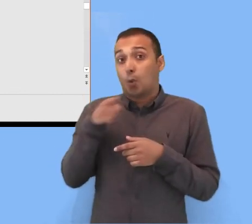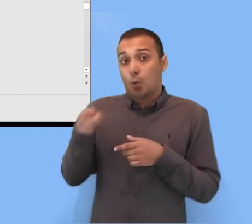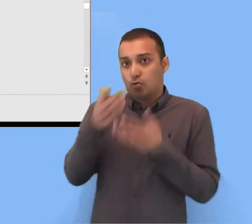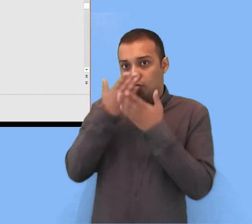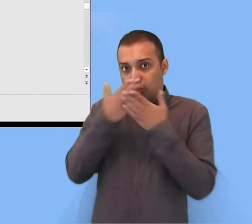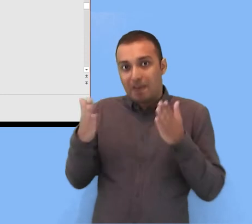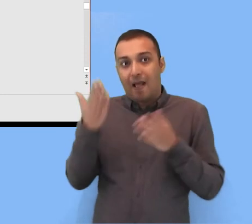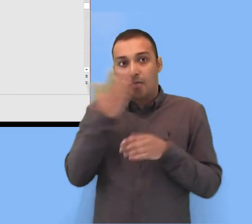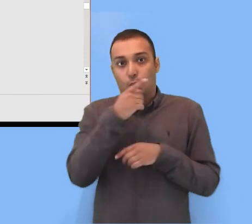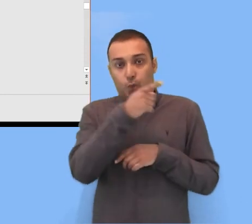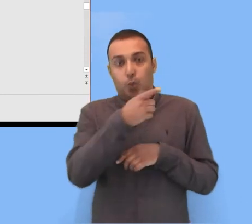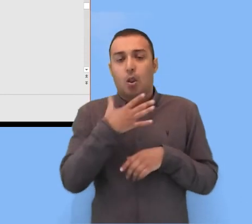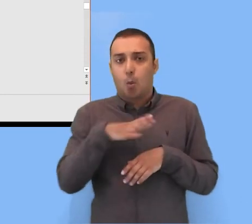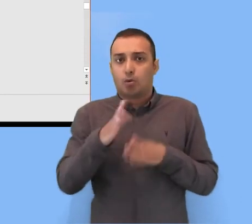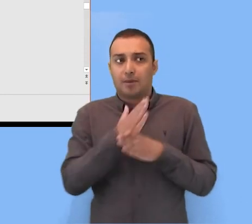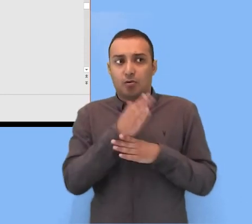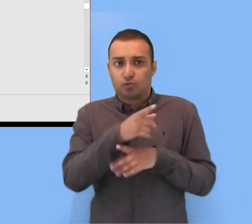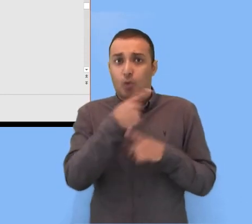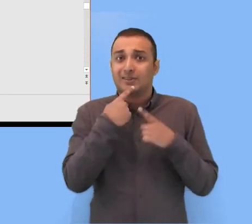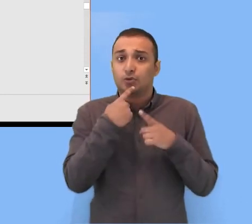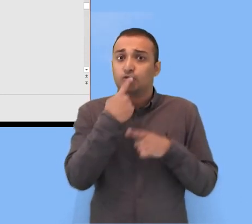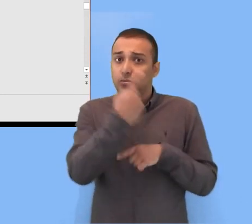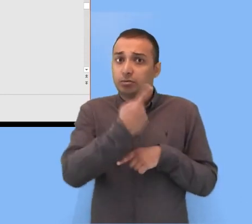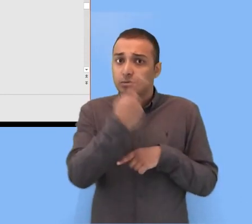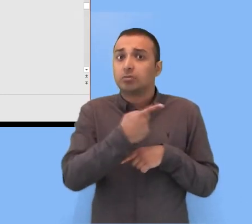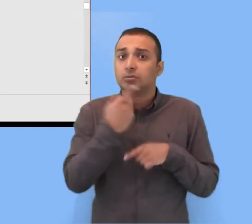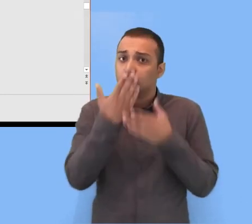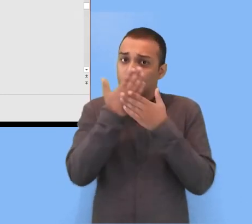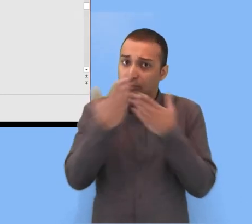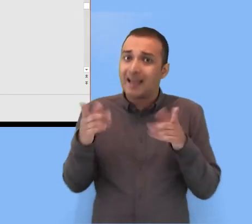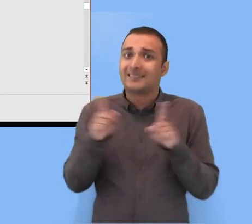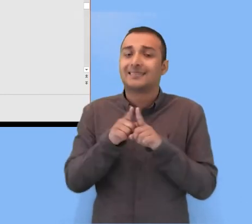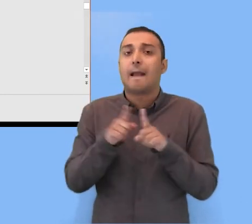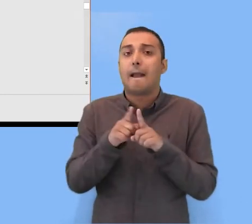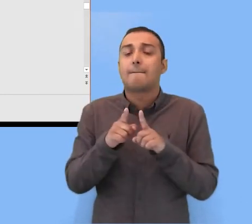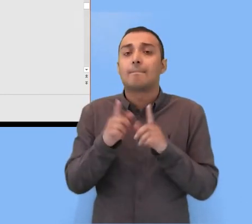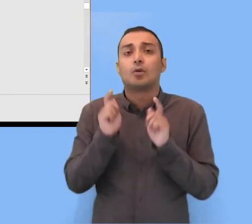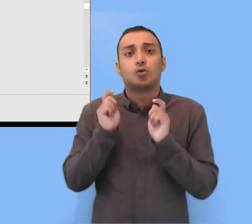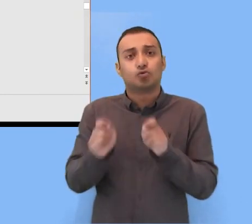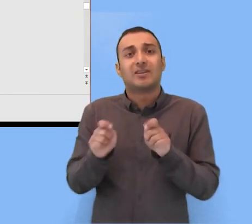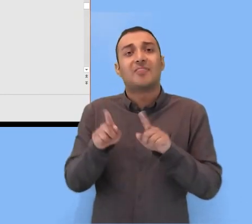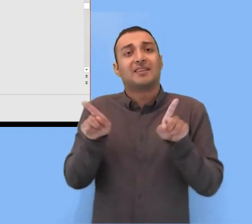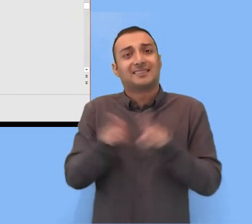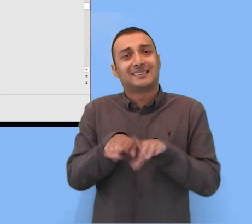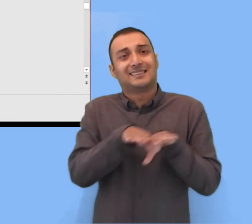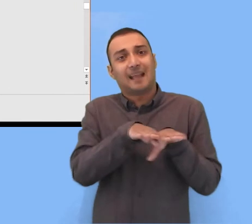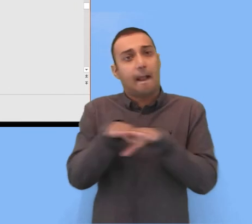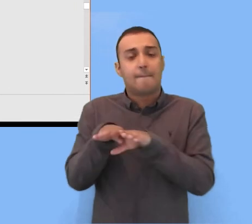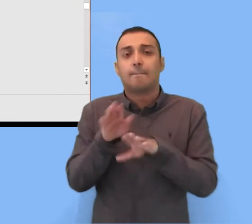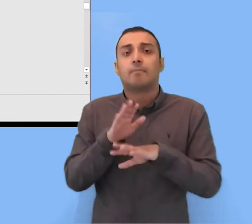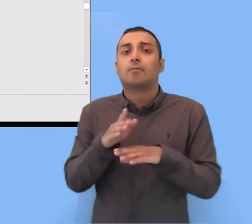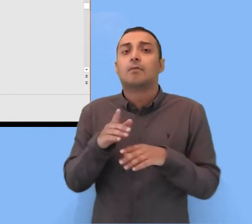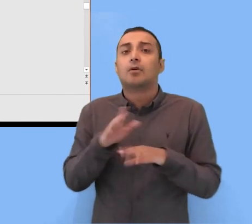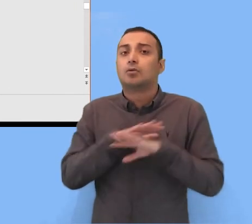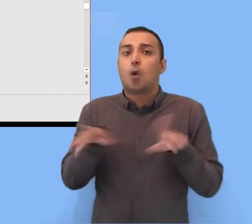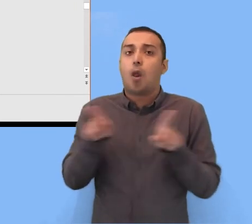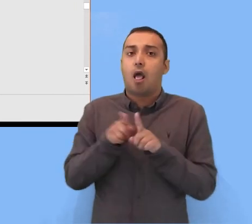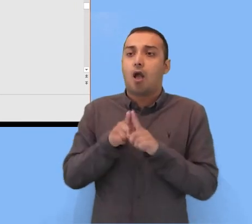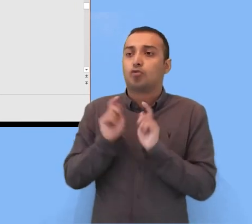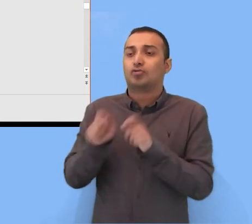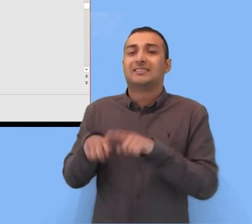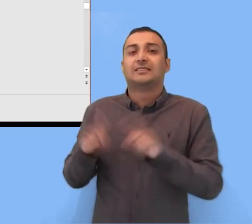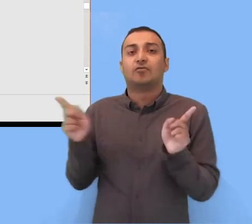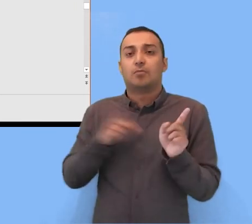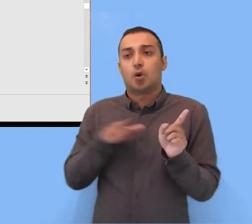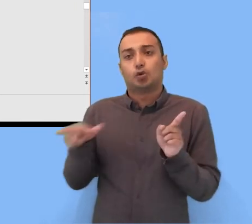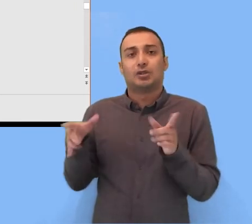to treat her the same as everyone else. I don't want her to stick out because she's a minority. I don't think teachers are